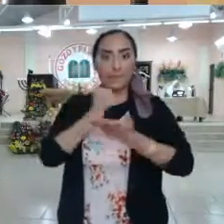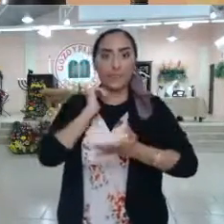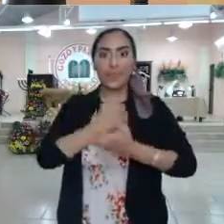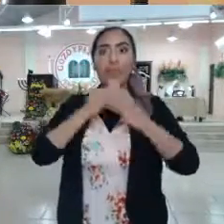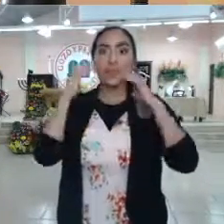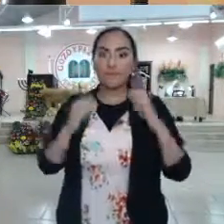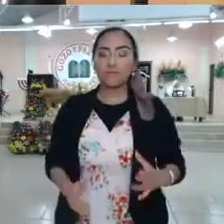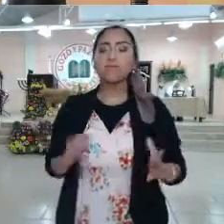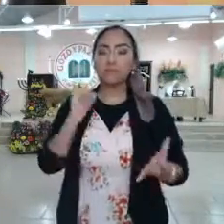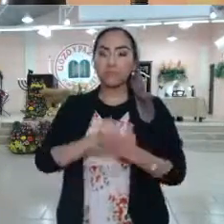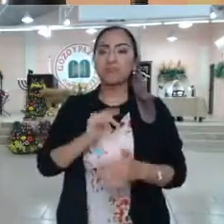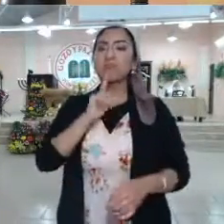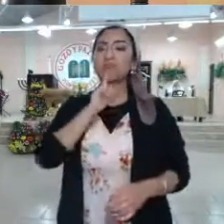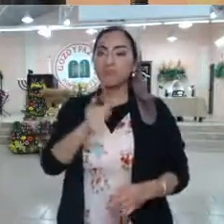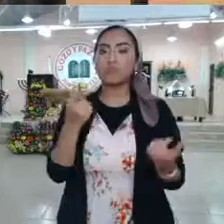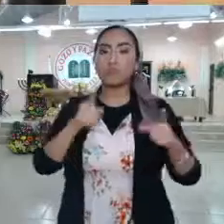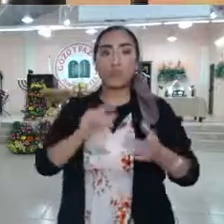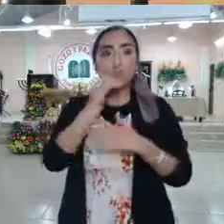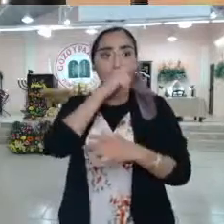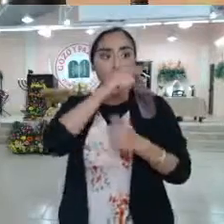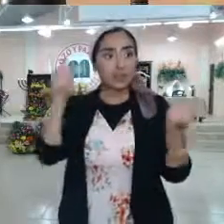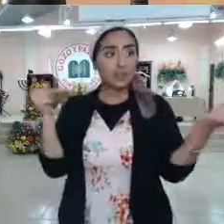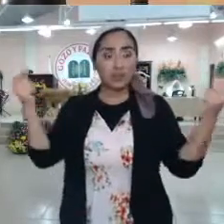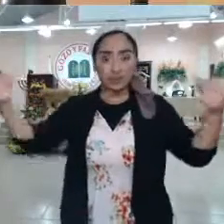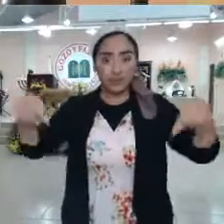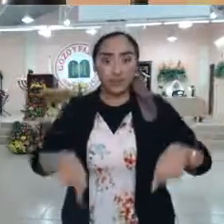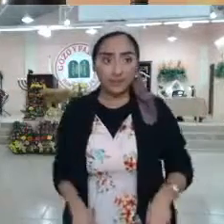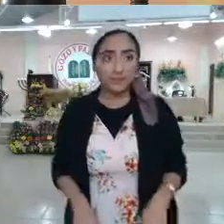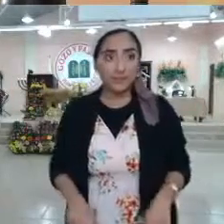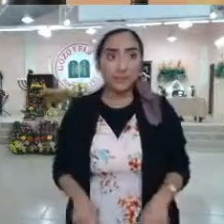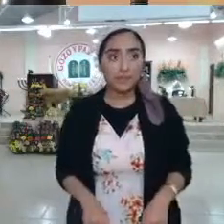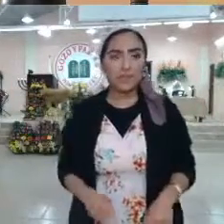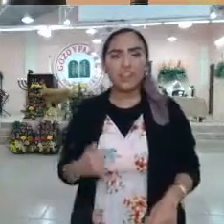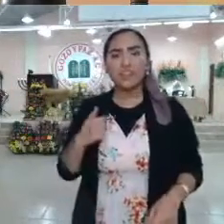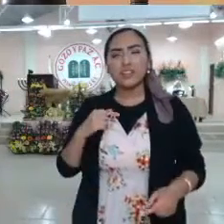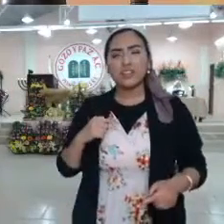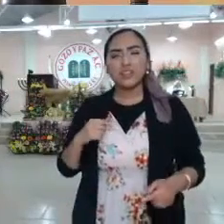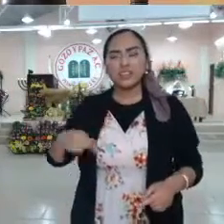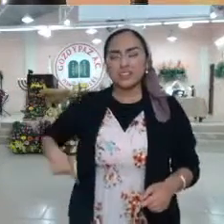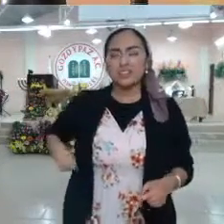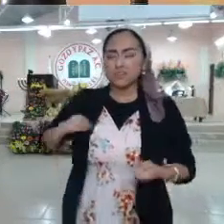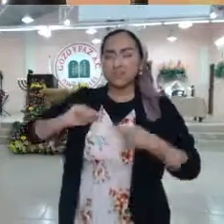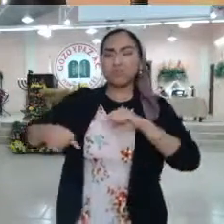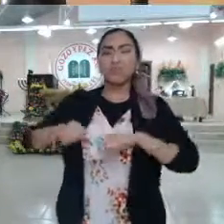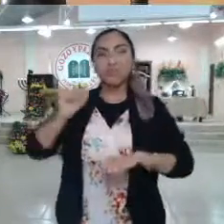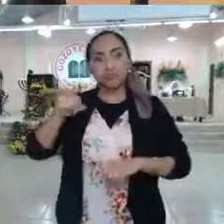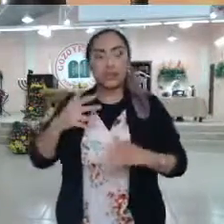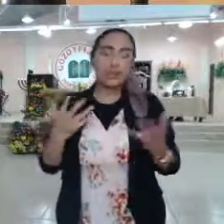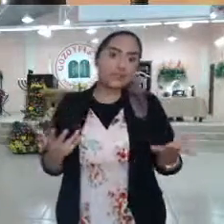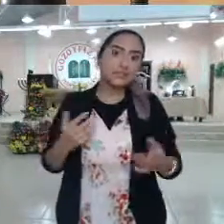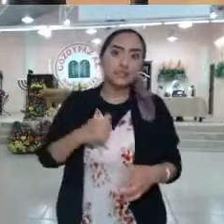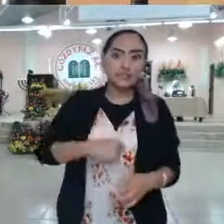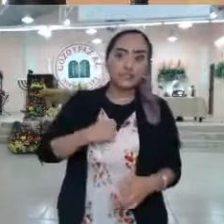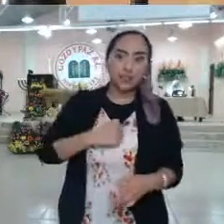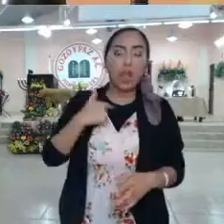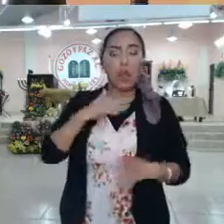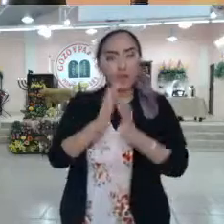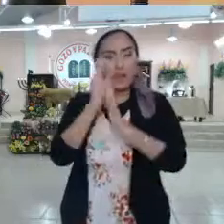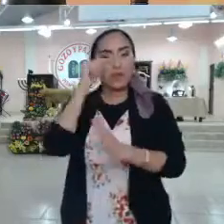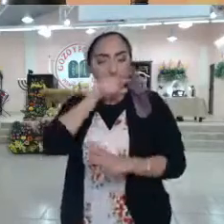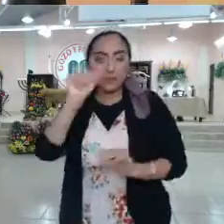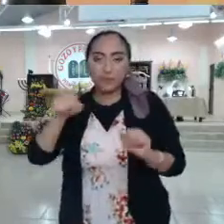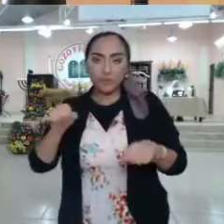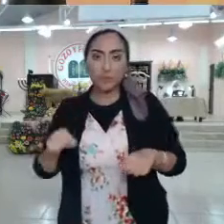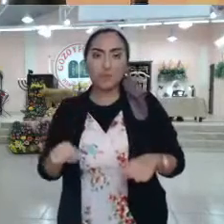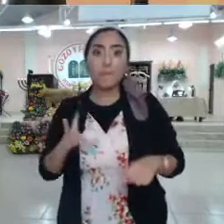endorfinas. Eso endorphins que are ni qué. released. Por eso That tú is has without a doubt. venido. That's why you have came. Me duele la cadera, Roy. Sí, I have pues, like pobrecito, waist voy a ache. orar por Yes, ti. I'm